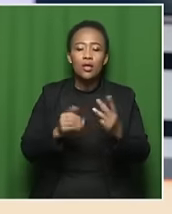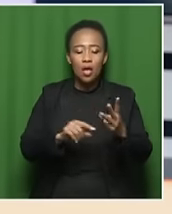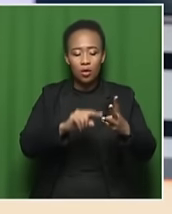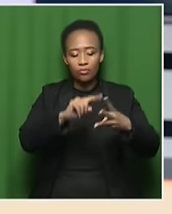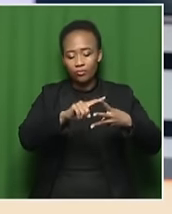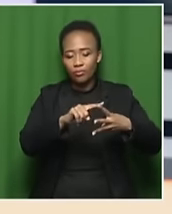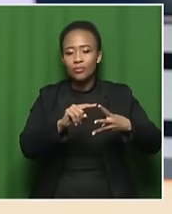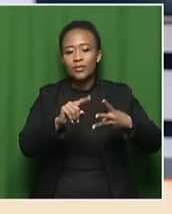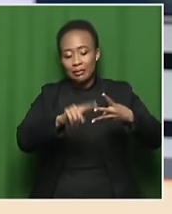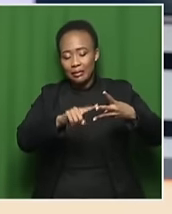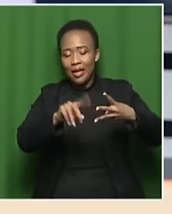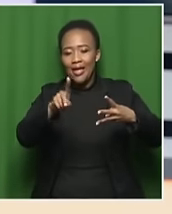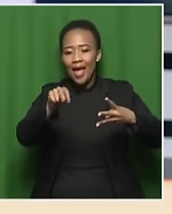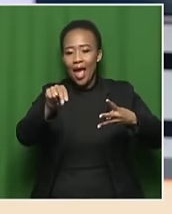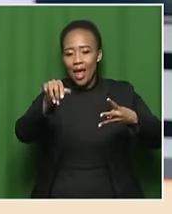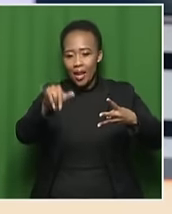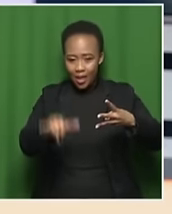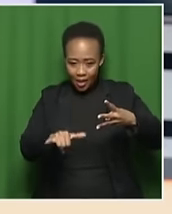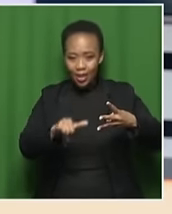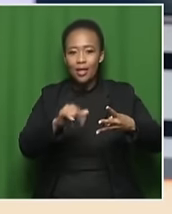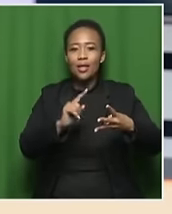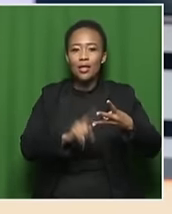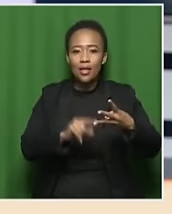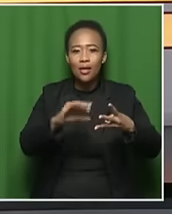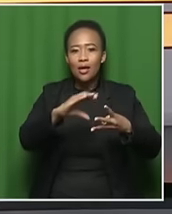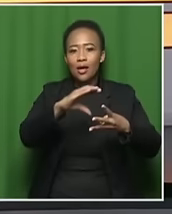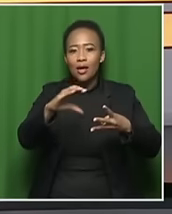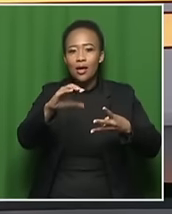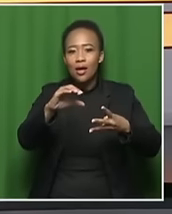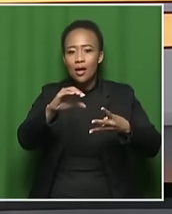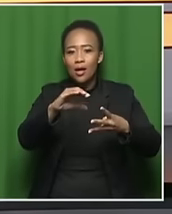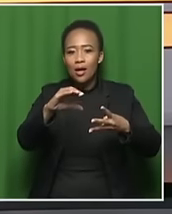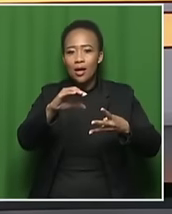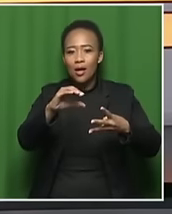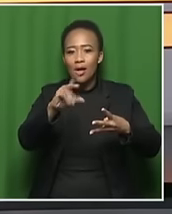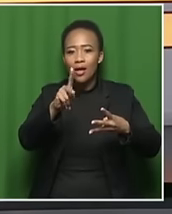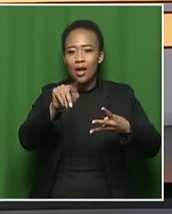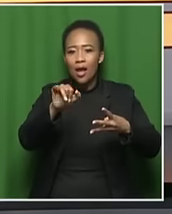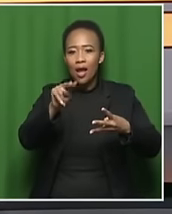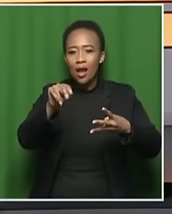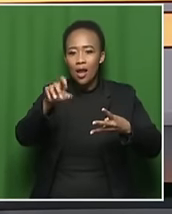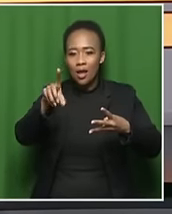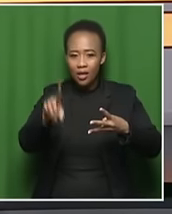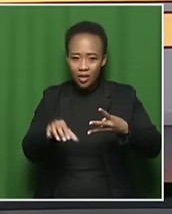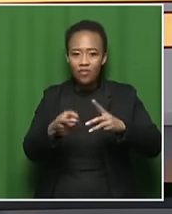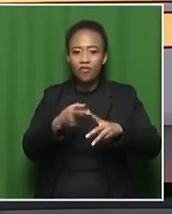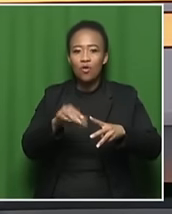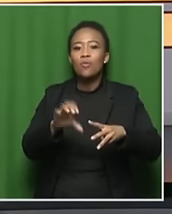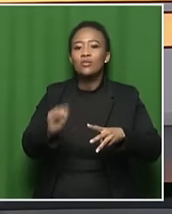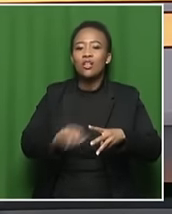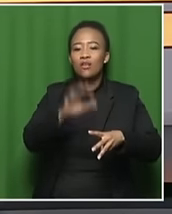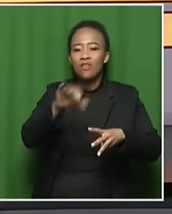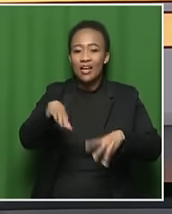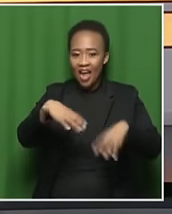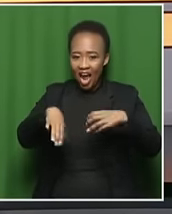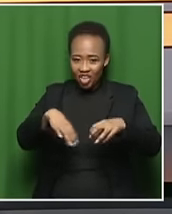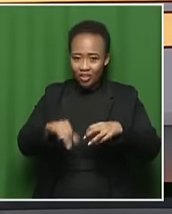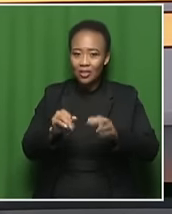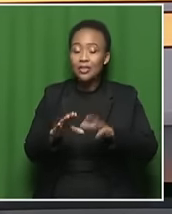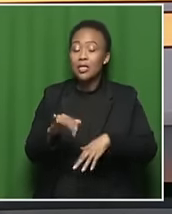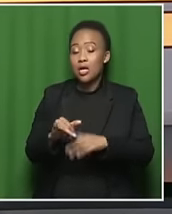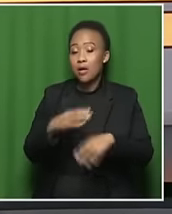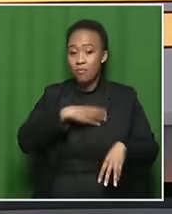from the Patriotic Alliance. Samuel H. Kennedy is with the Conservatives in Action. He's the president there. And of course, Michael Beaumont is